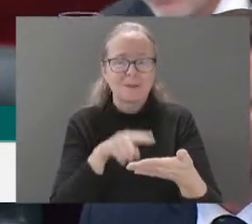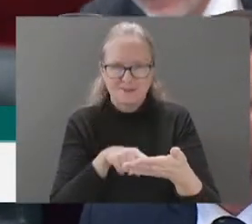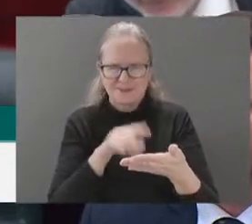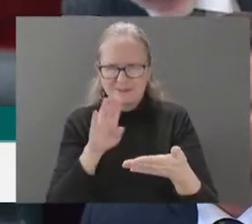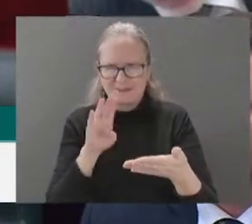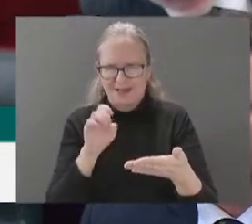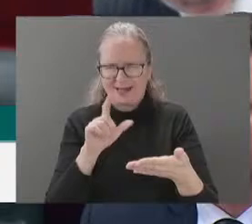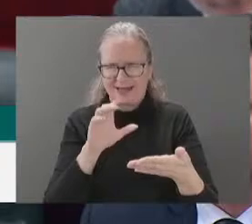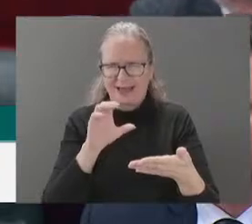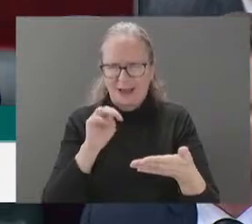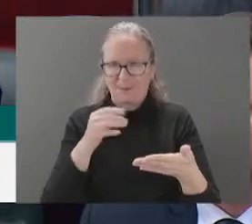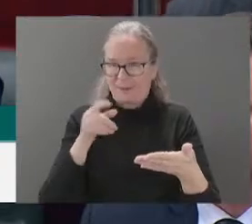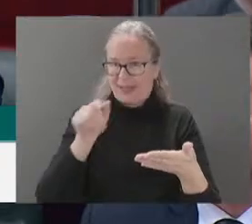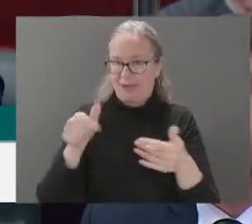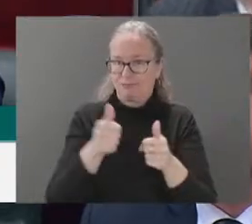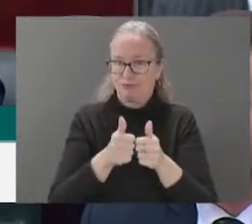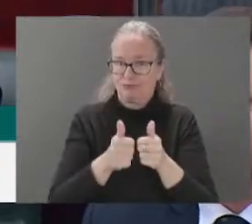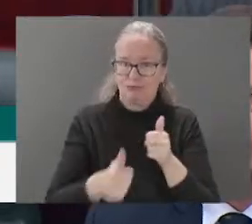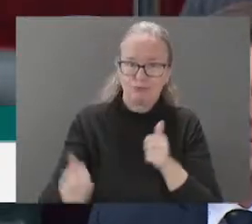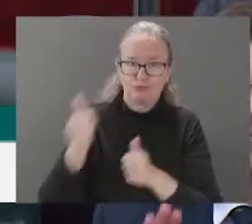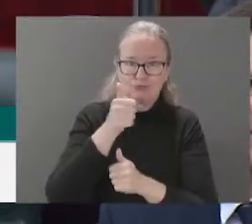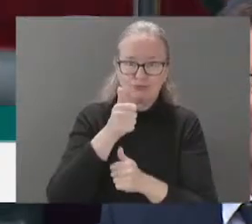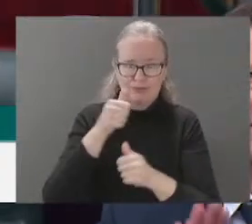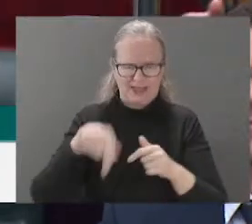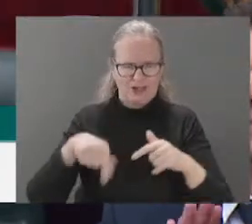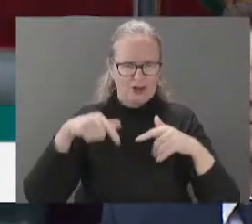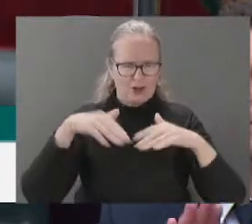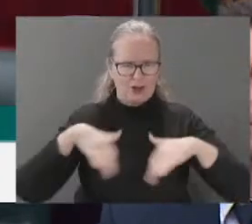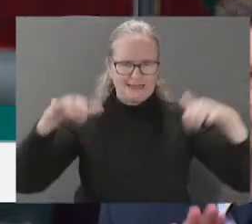please rise and receive the warm welcome to the